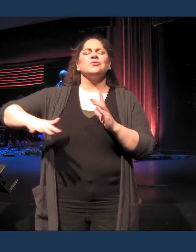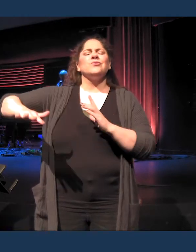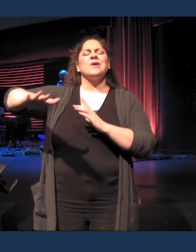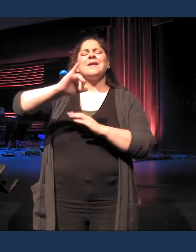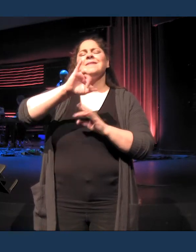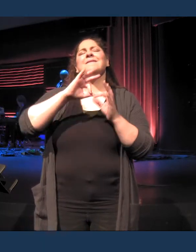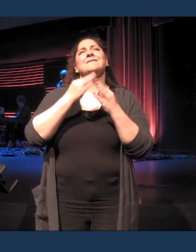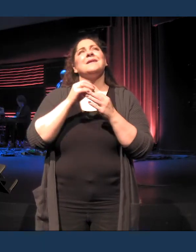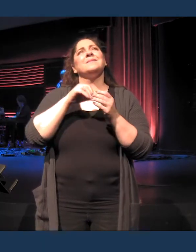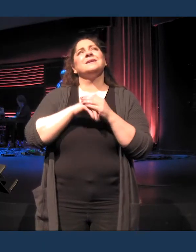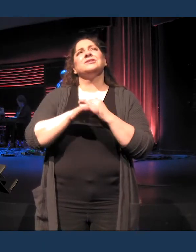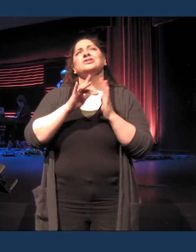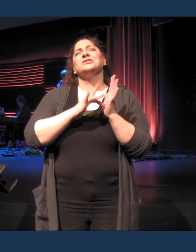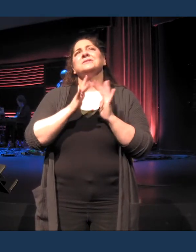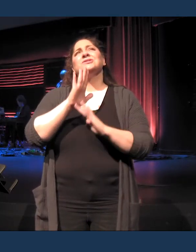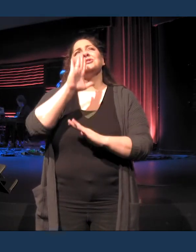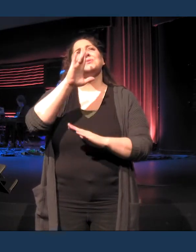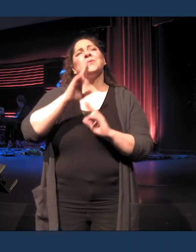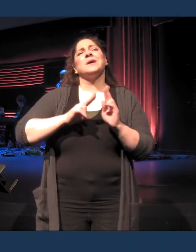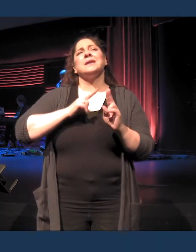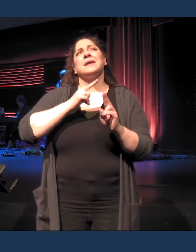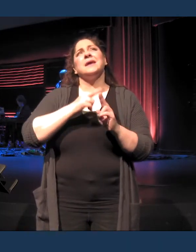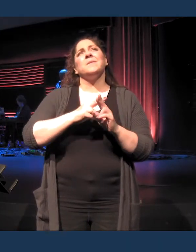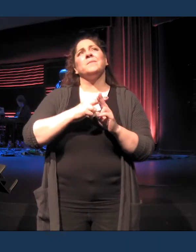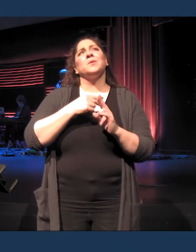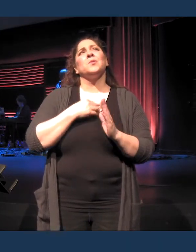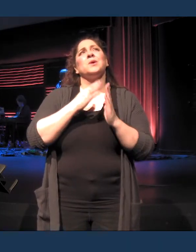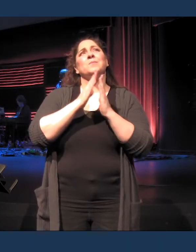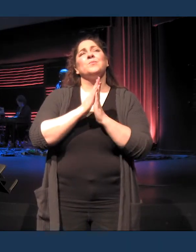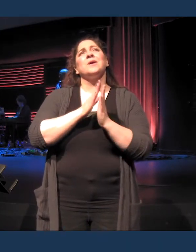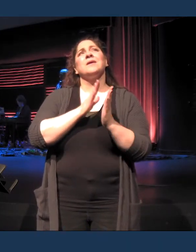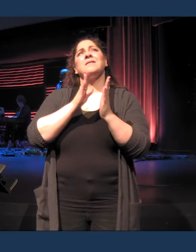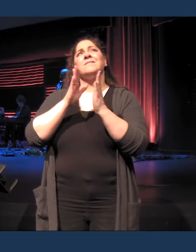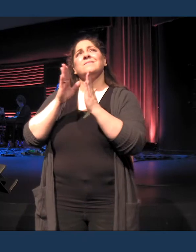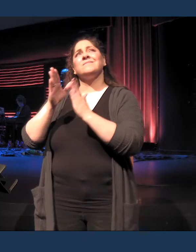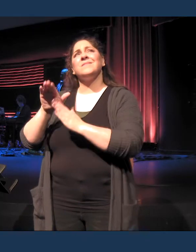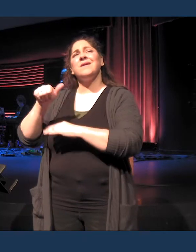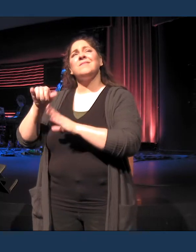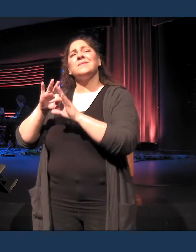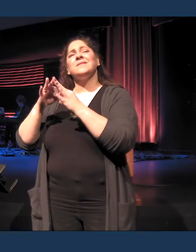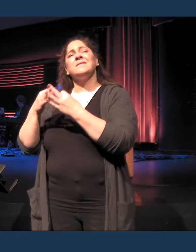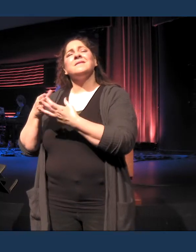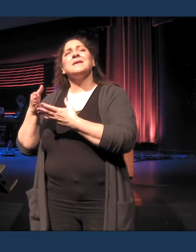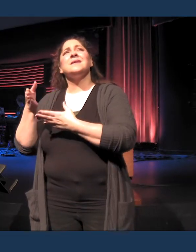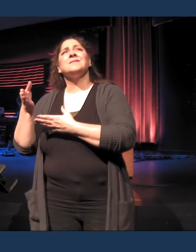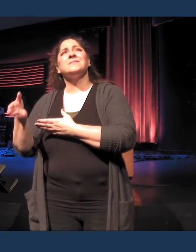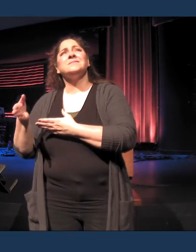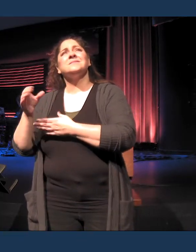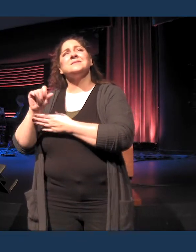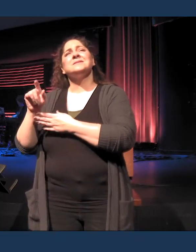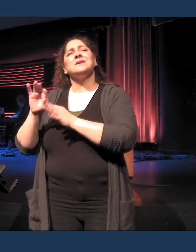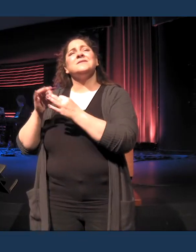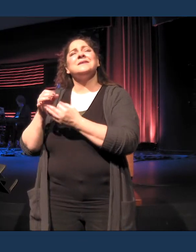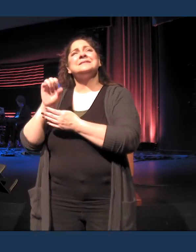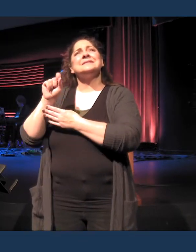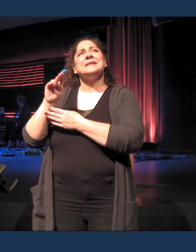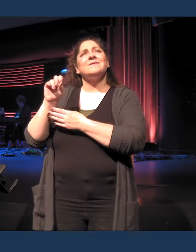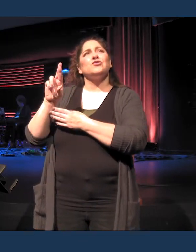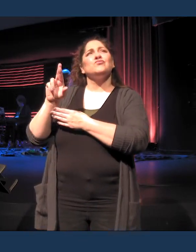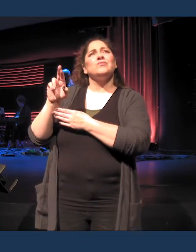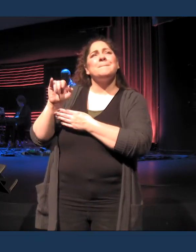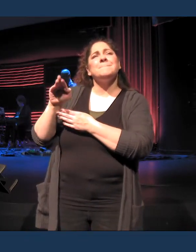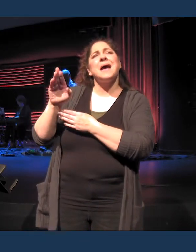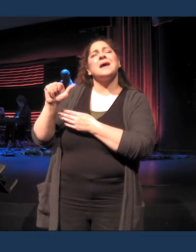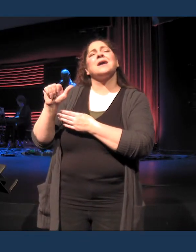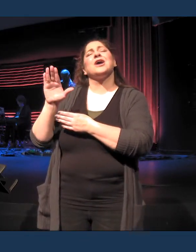the name of Jesus, Lord. God, we pray for the Slessors this morning, Lord. We pray for Steve and Rebecca and the kids, God.